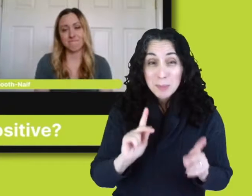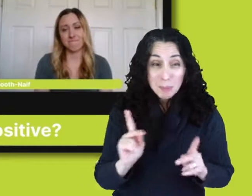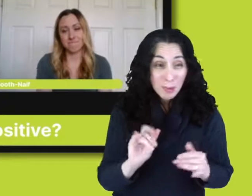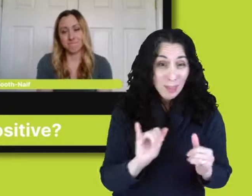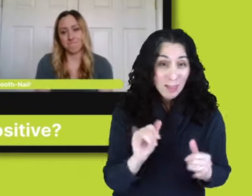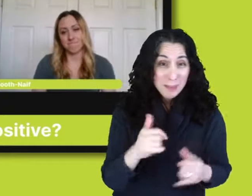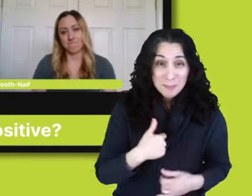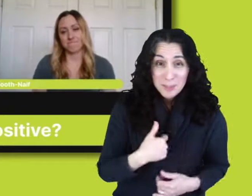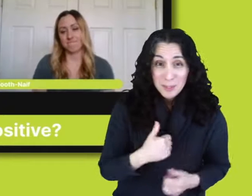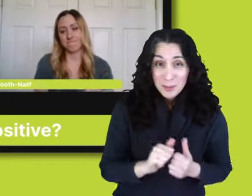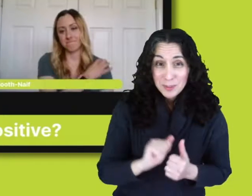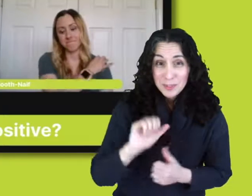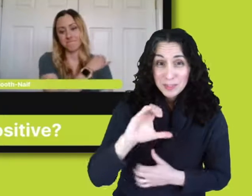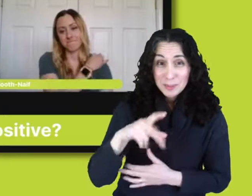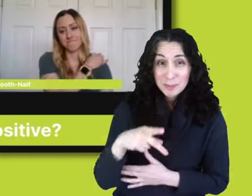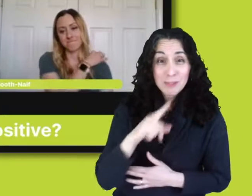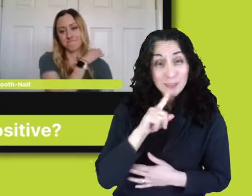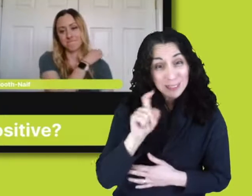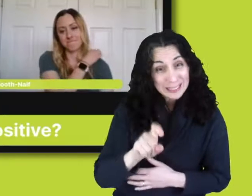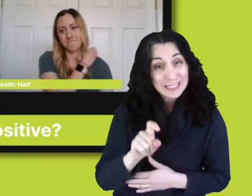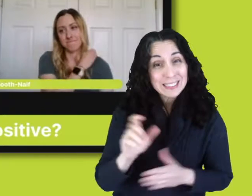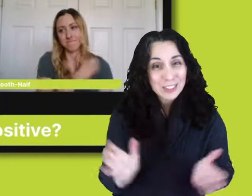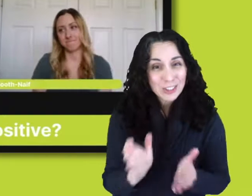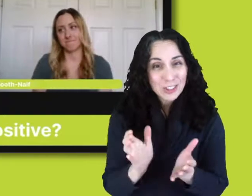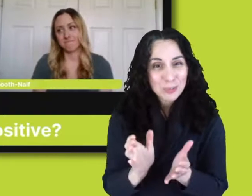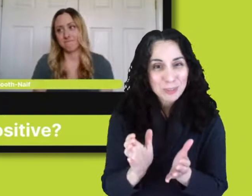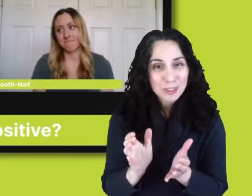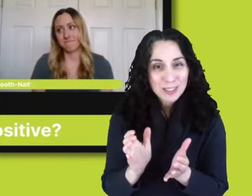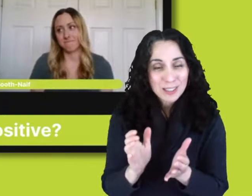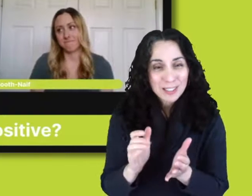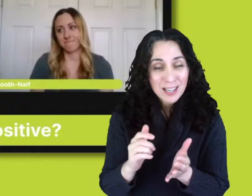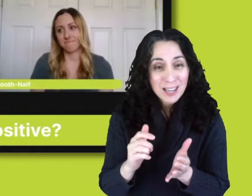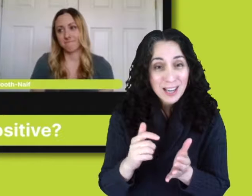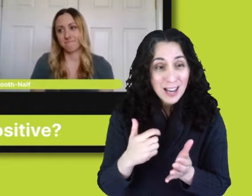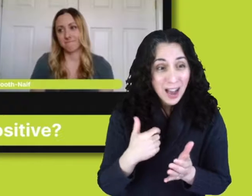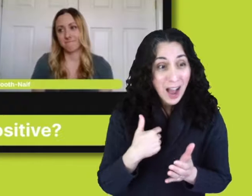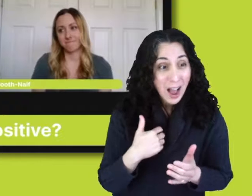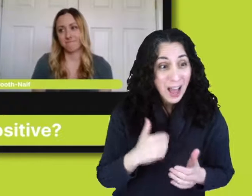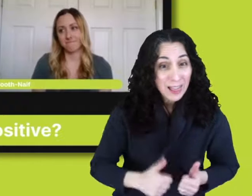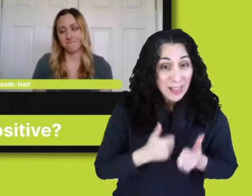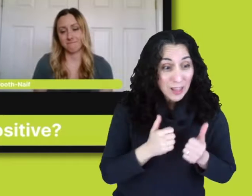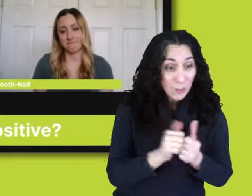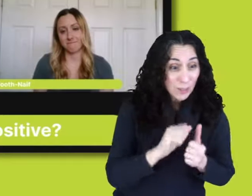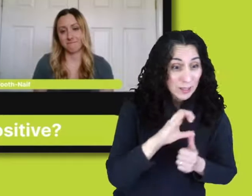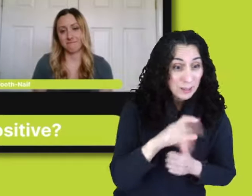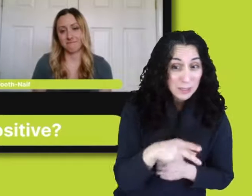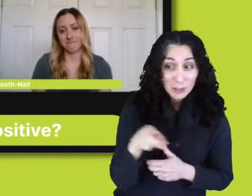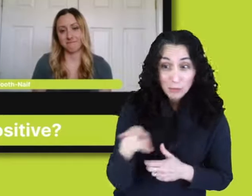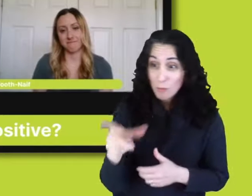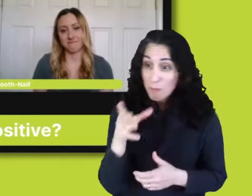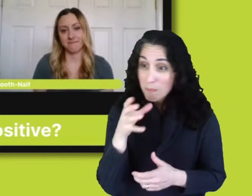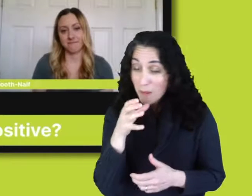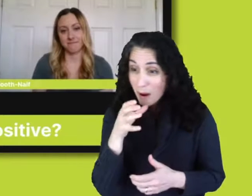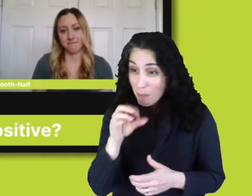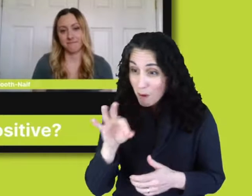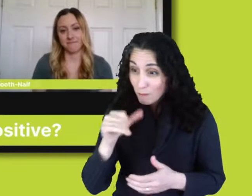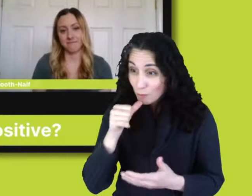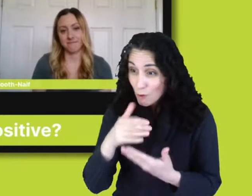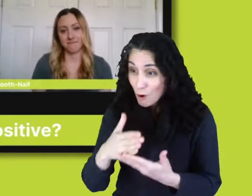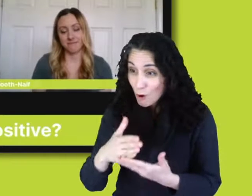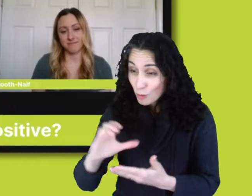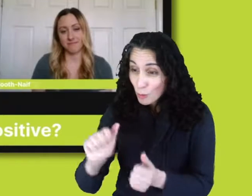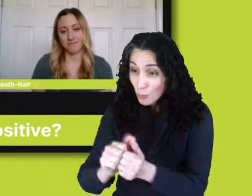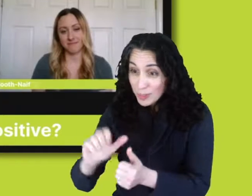that we bring encouragement to each other. Me as a person who lives with CP, and you as a mom of